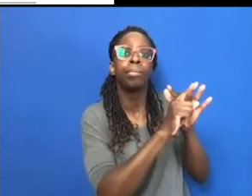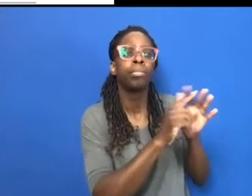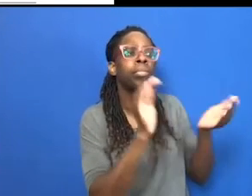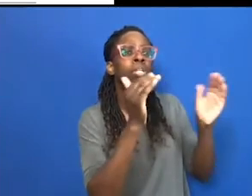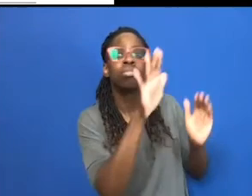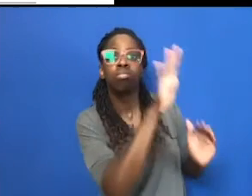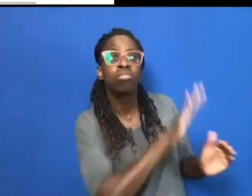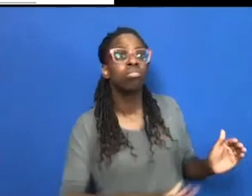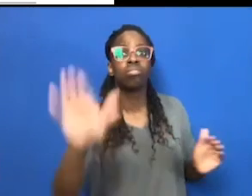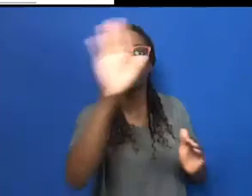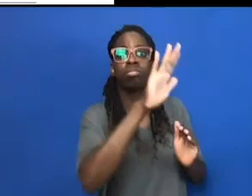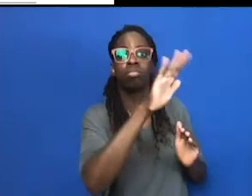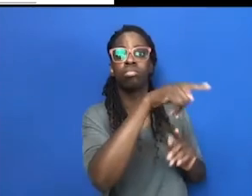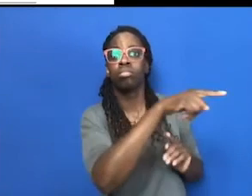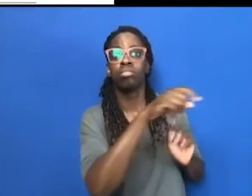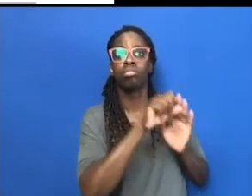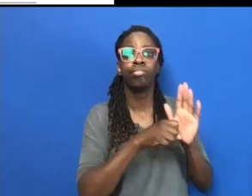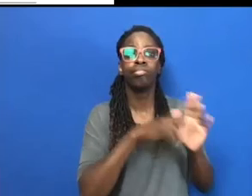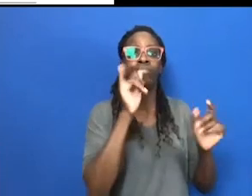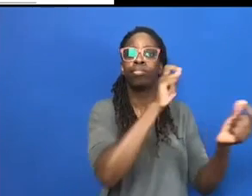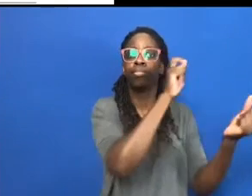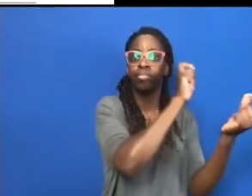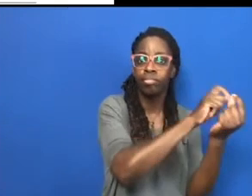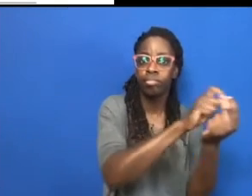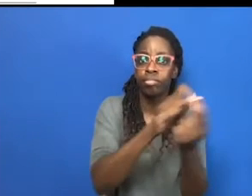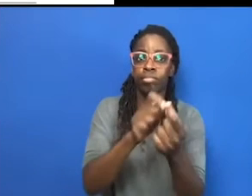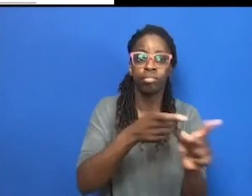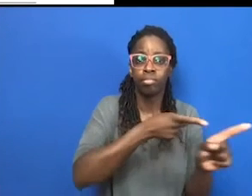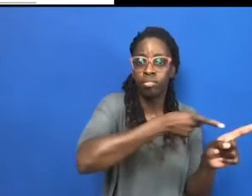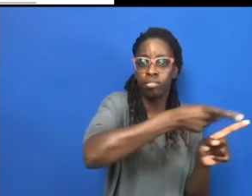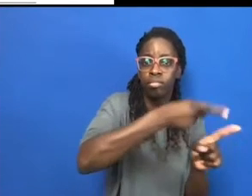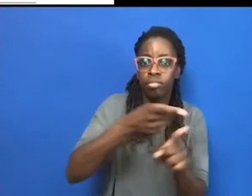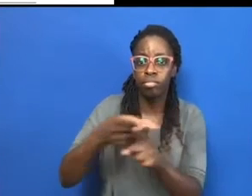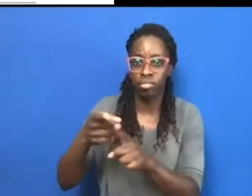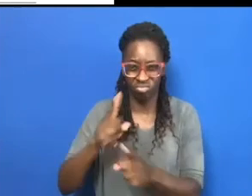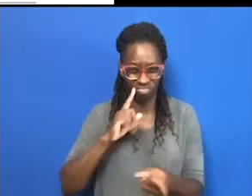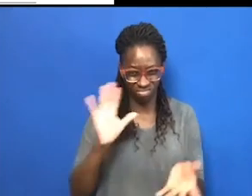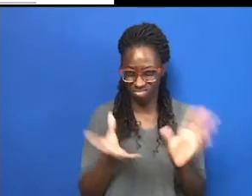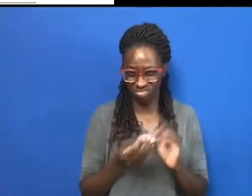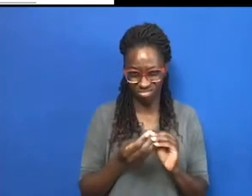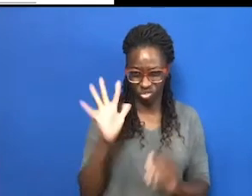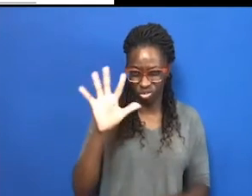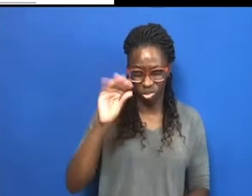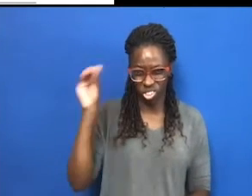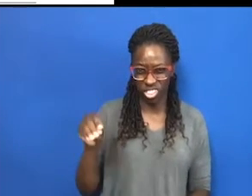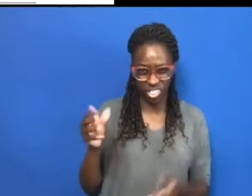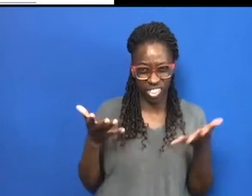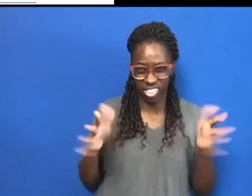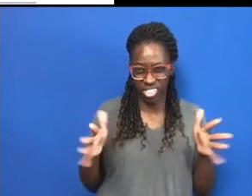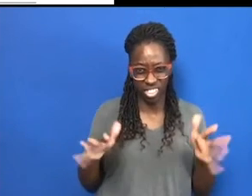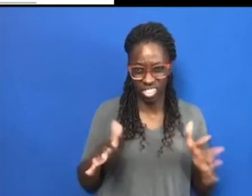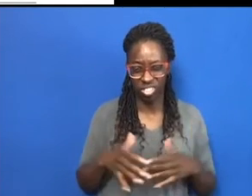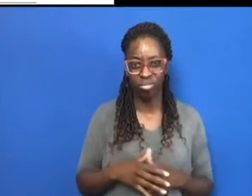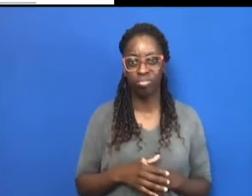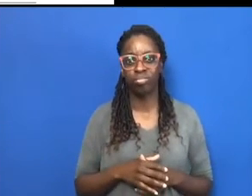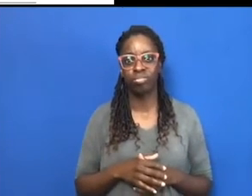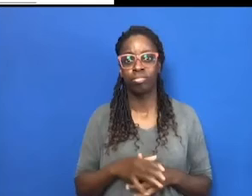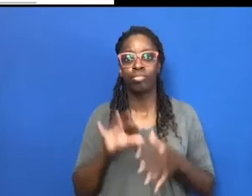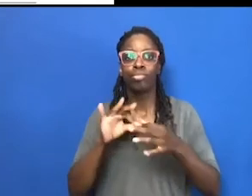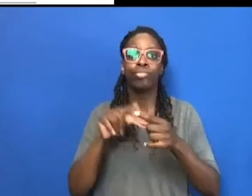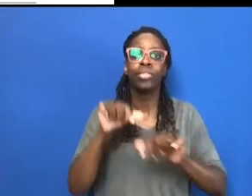indicators, that added up to only 5% being related to science. Technology with only 57